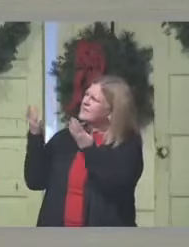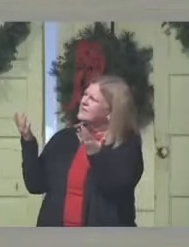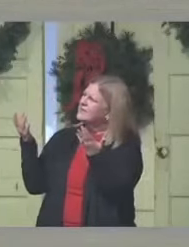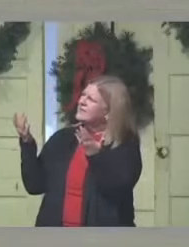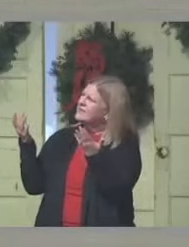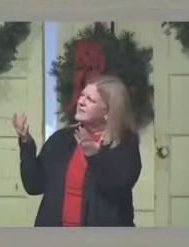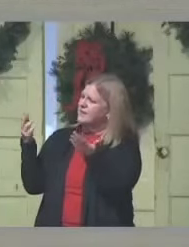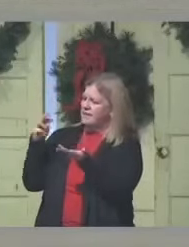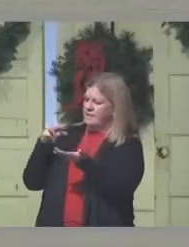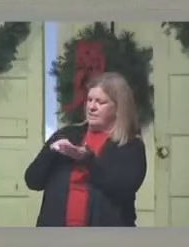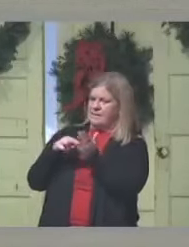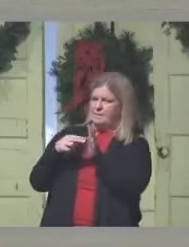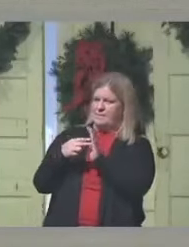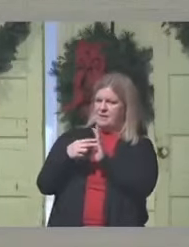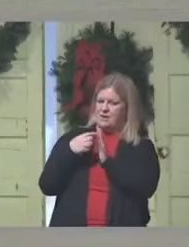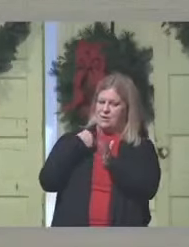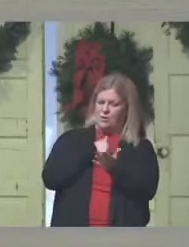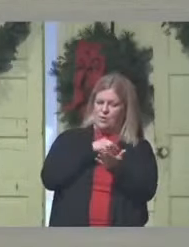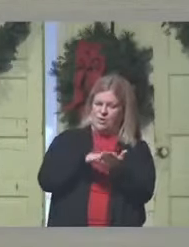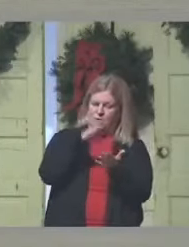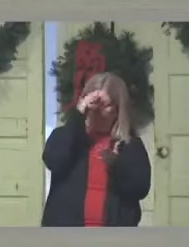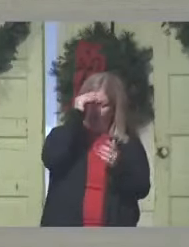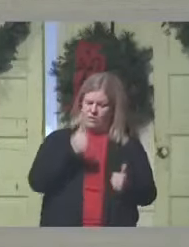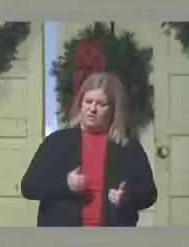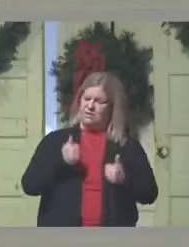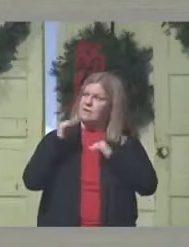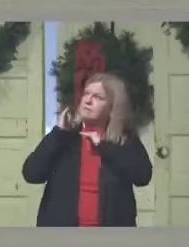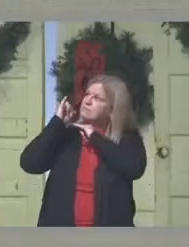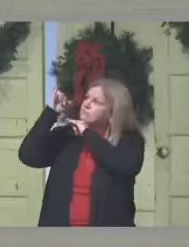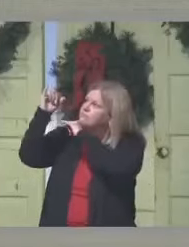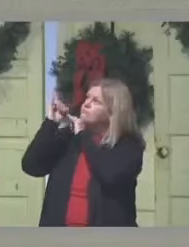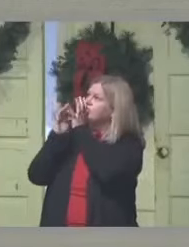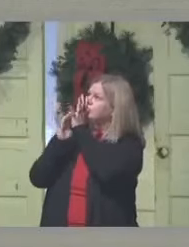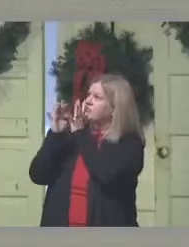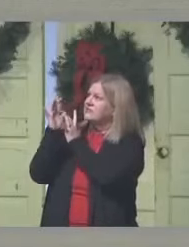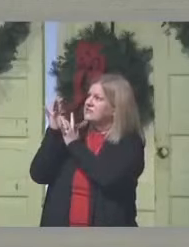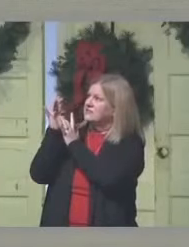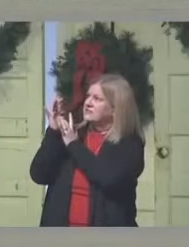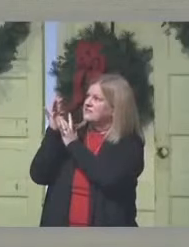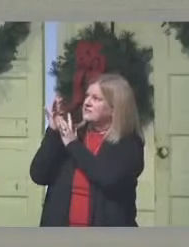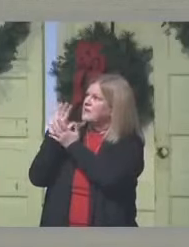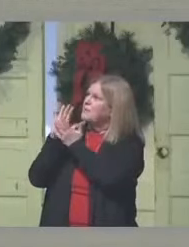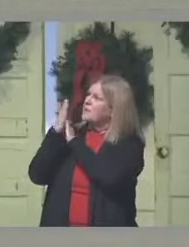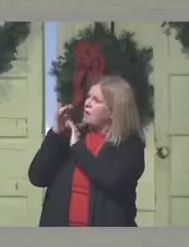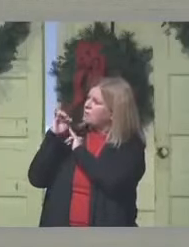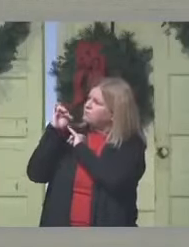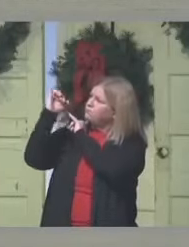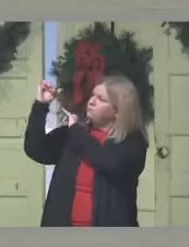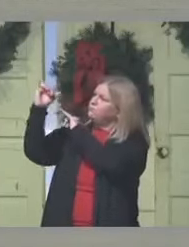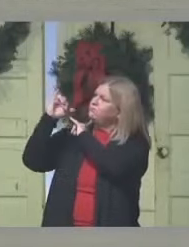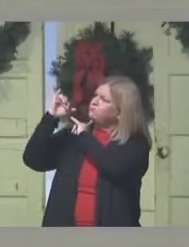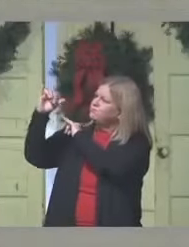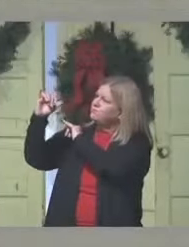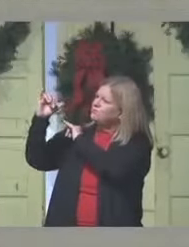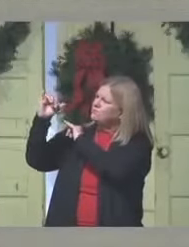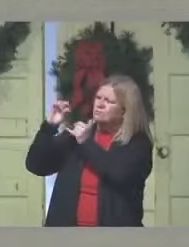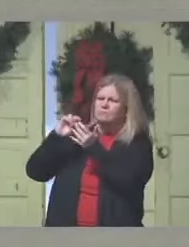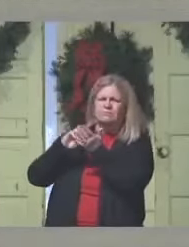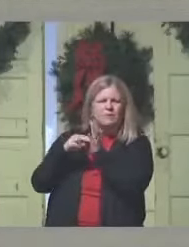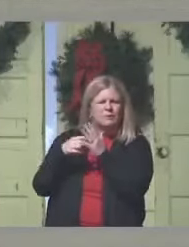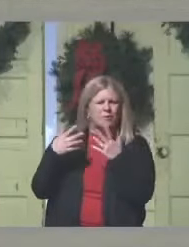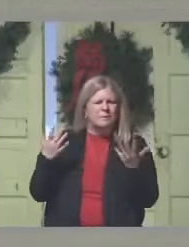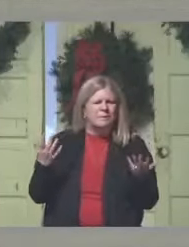It means that we are to learn to live our lives as Jesus lived his to become like him. And what did that